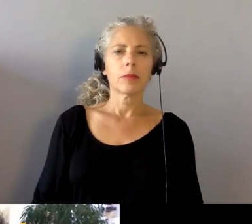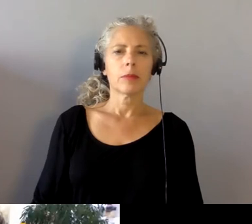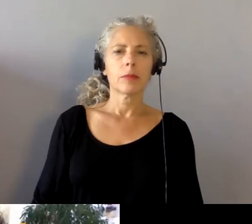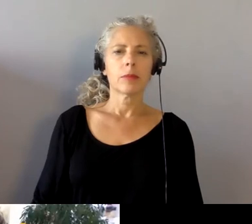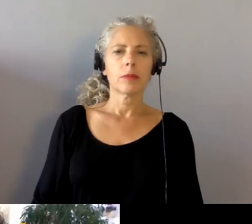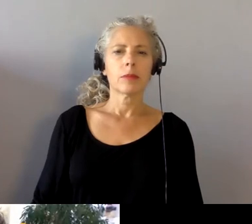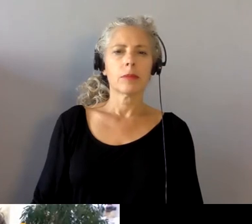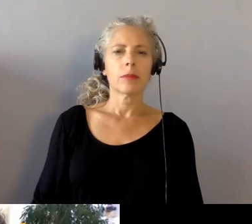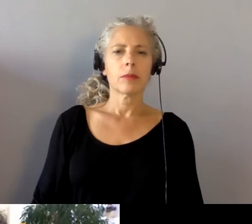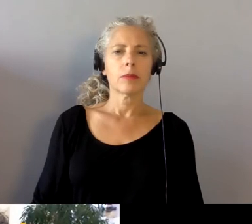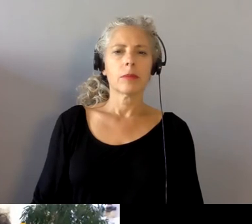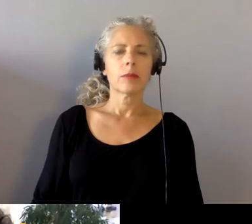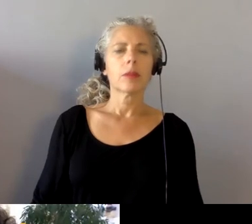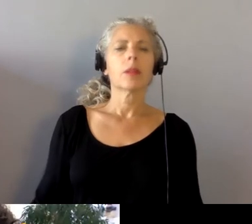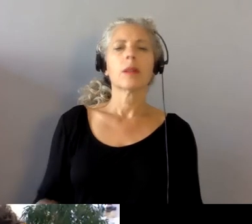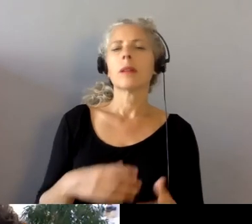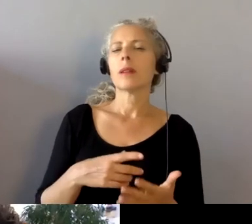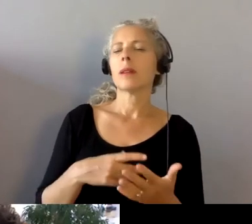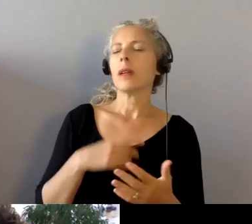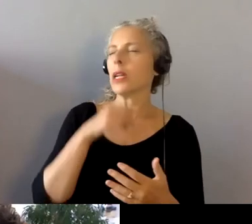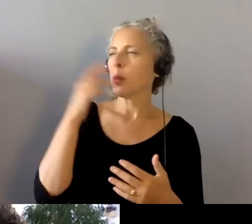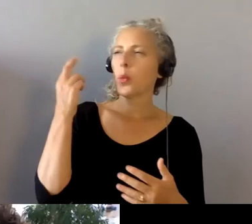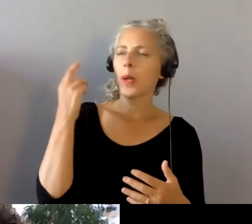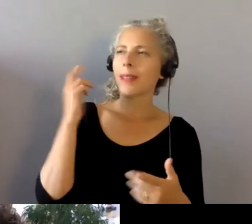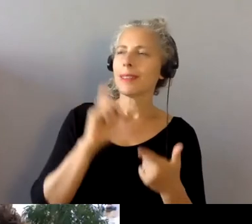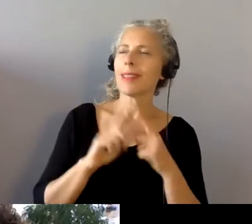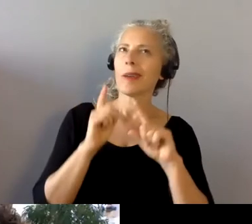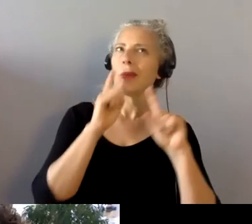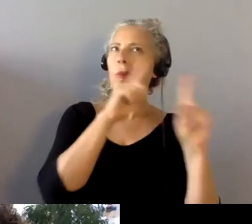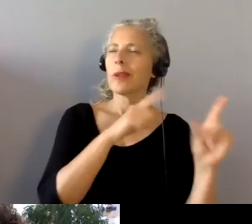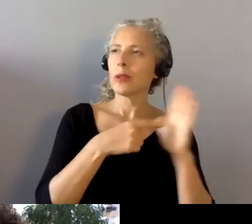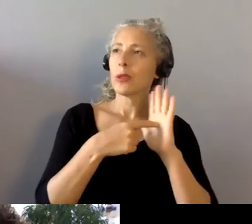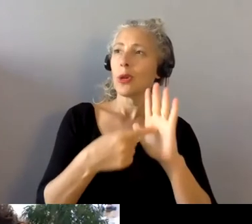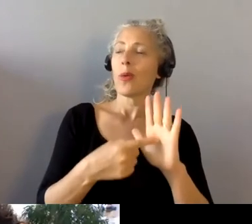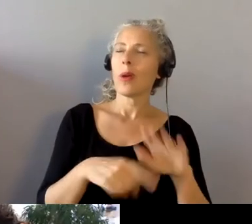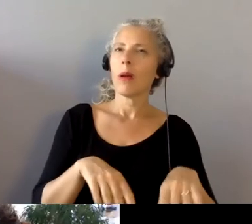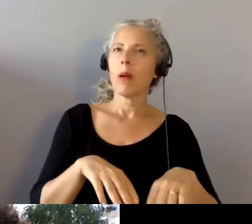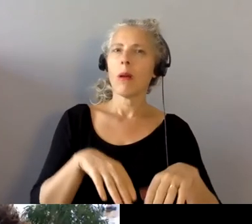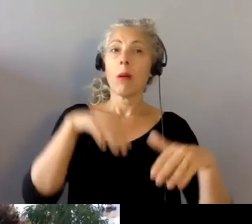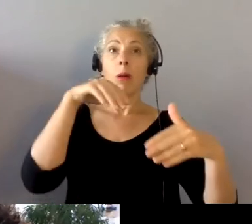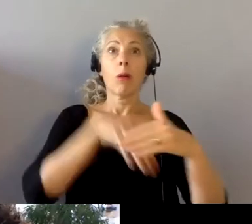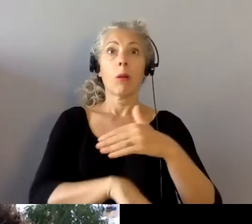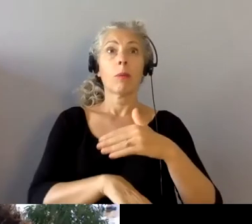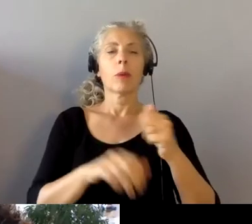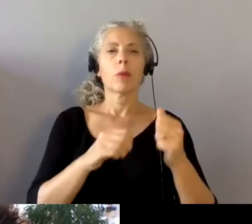I didn't kind of think about and realize until I was at the Whitney show, which opens with the